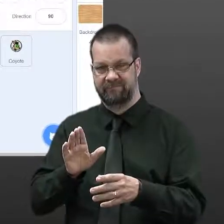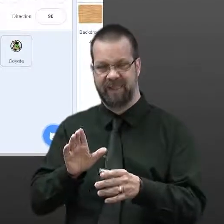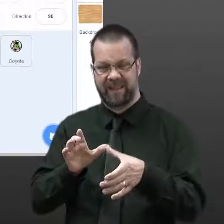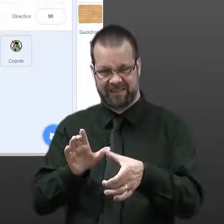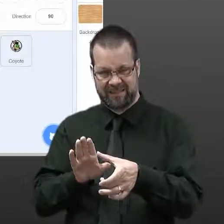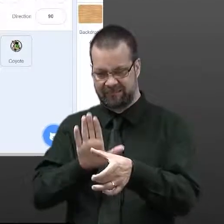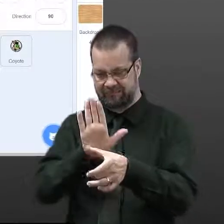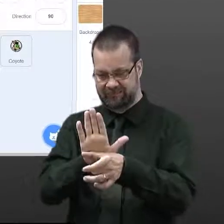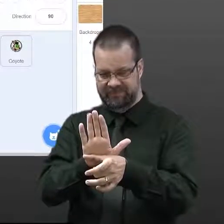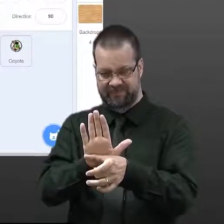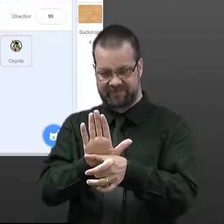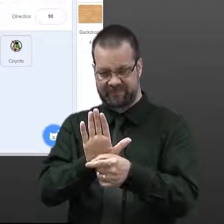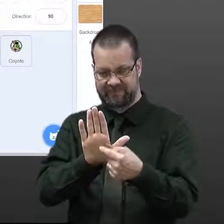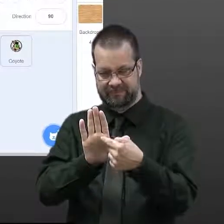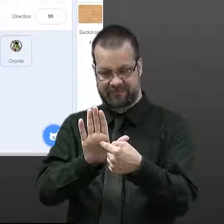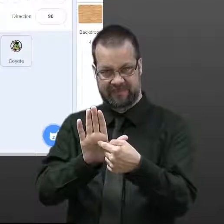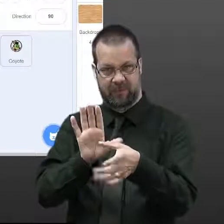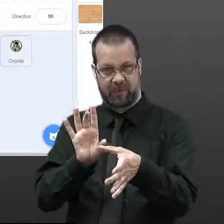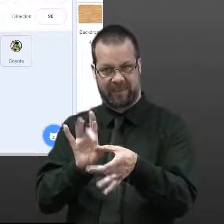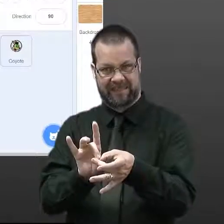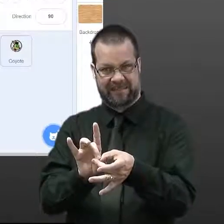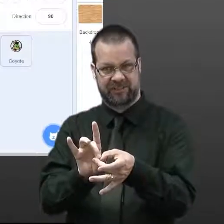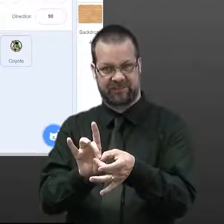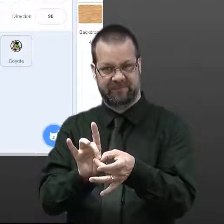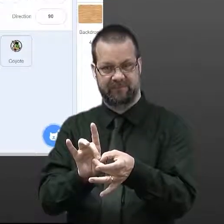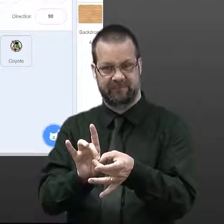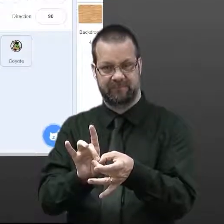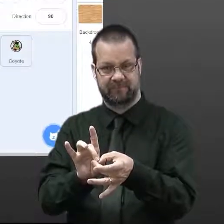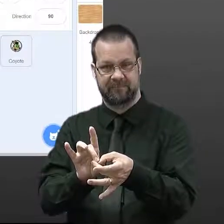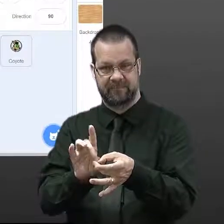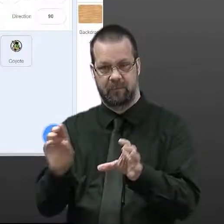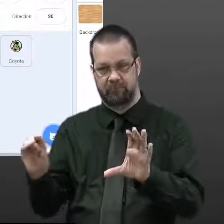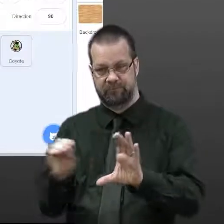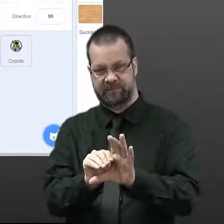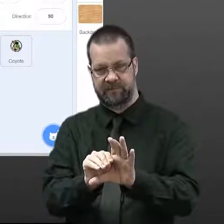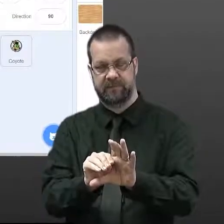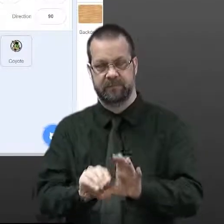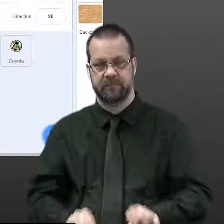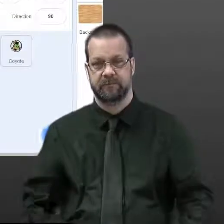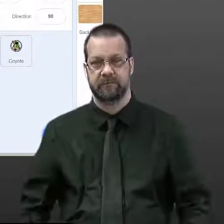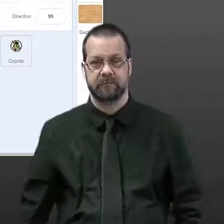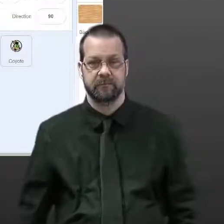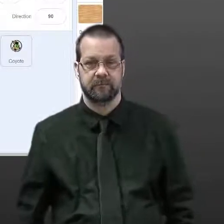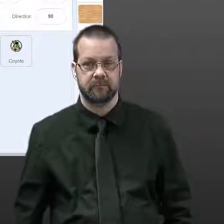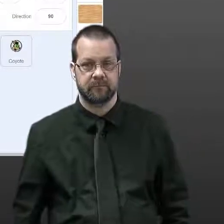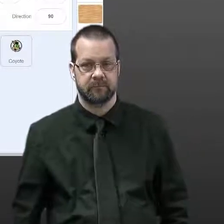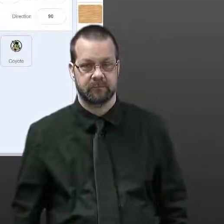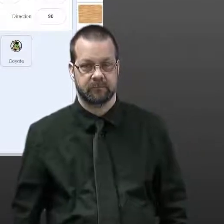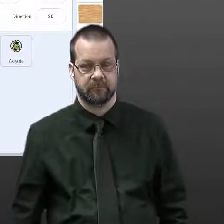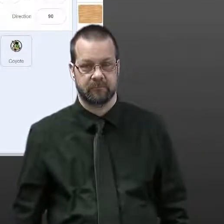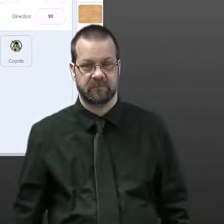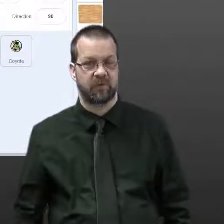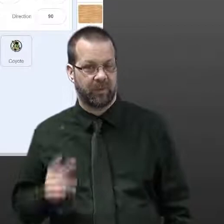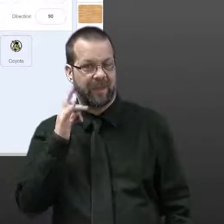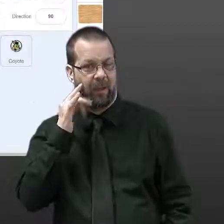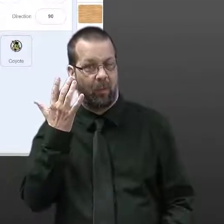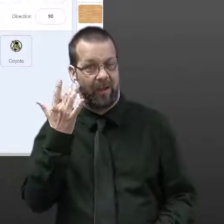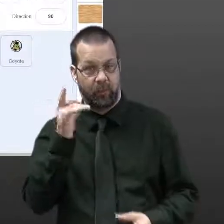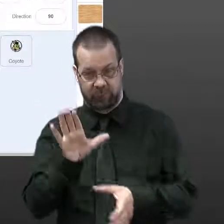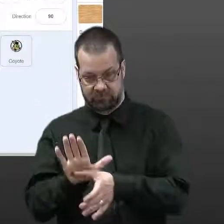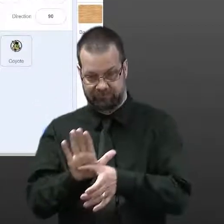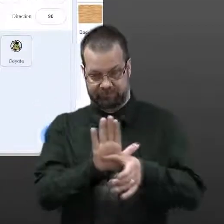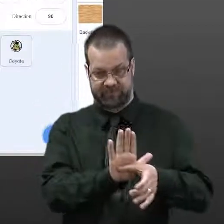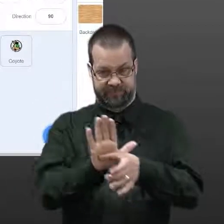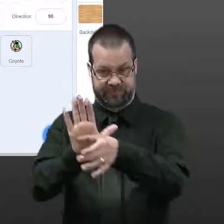to the backboard, and this will always happen if we put it in a forever block. The next thing that we're going to do